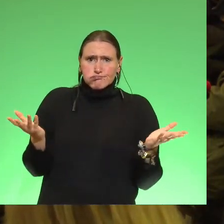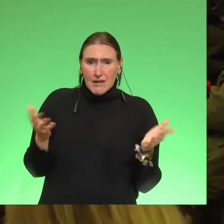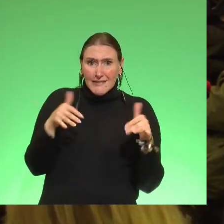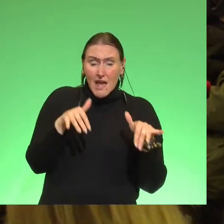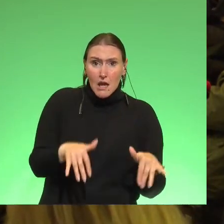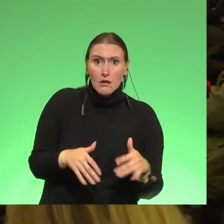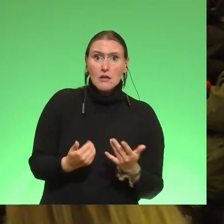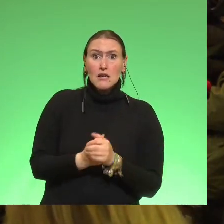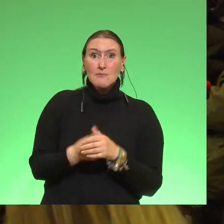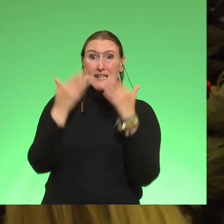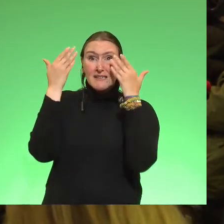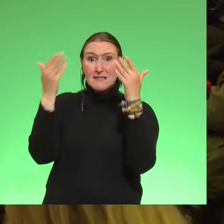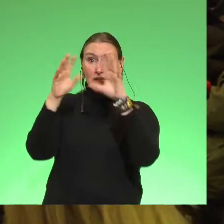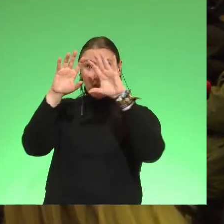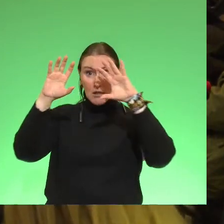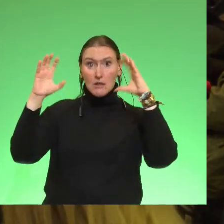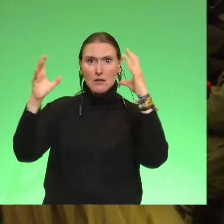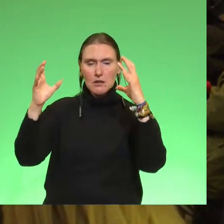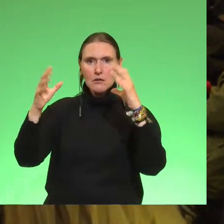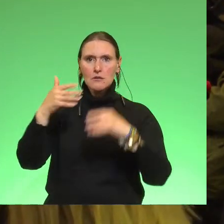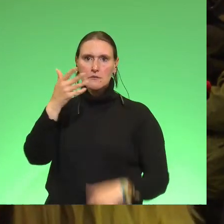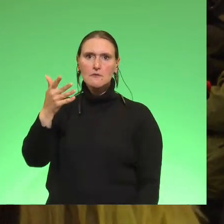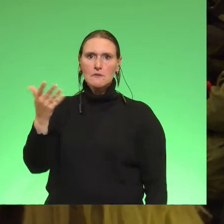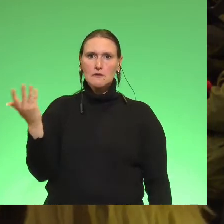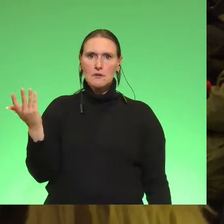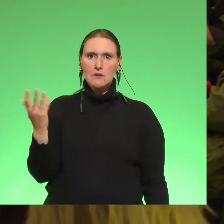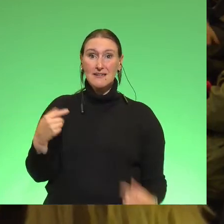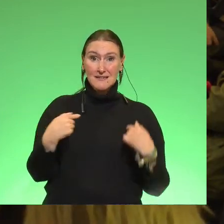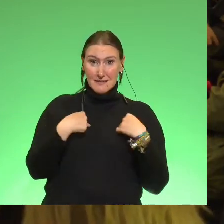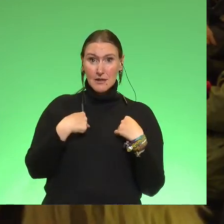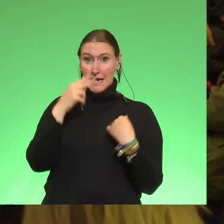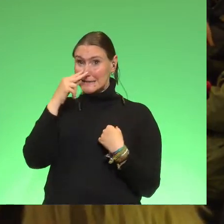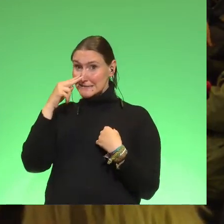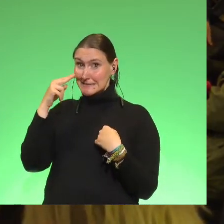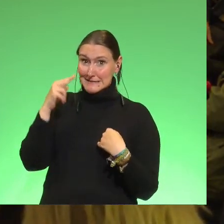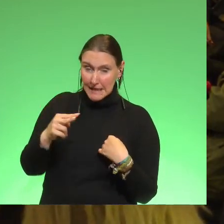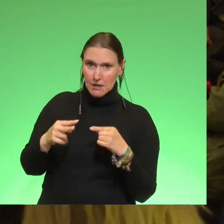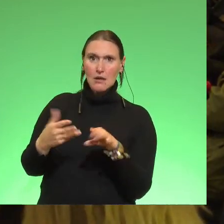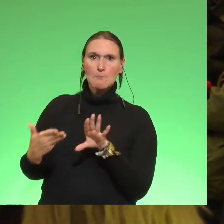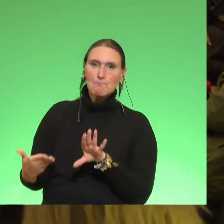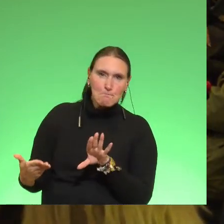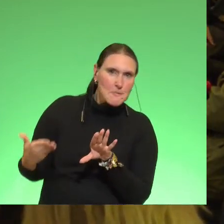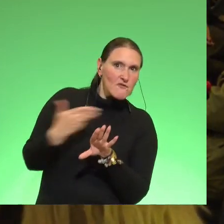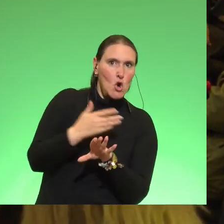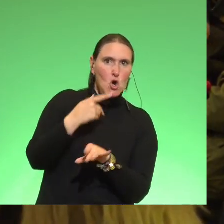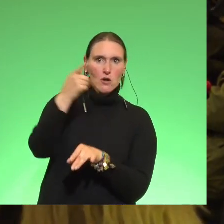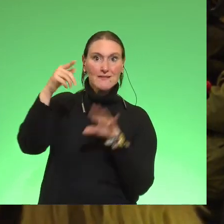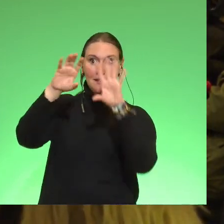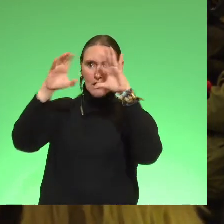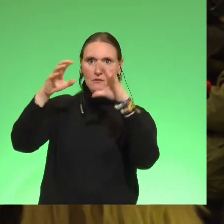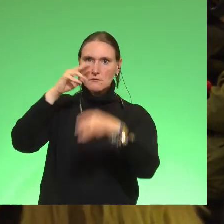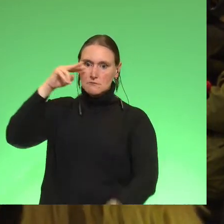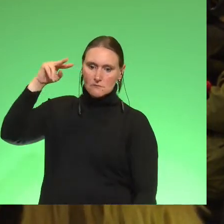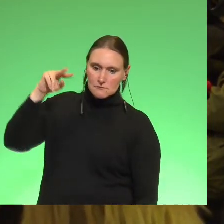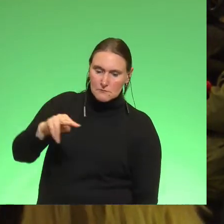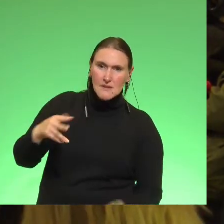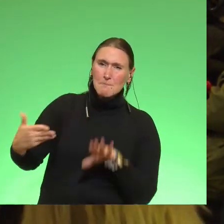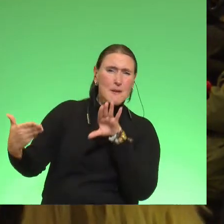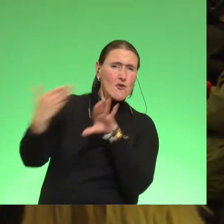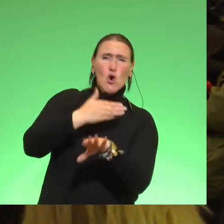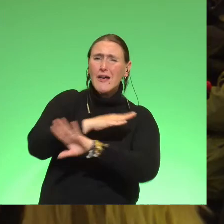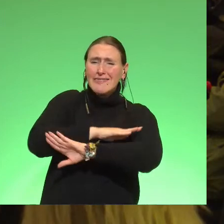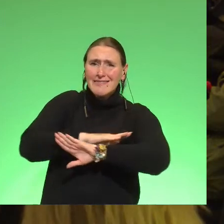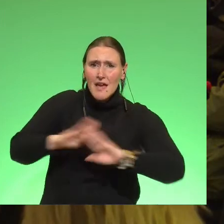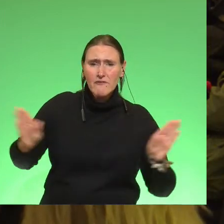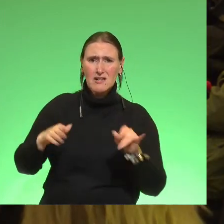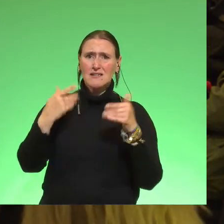global majority, we feel seen. We feel seen. This has never happened before. So thank you. We need to be saying thank you for